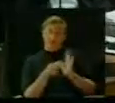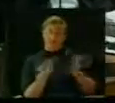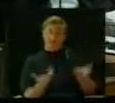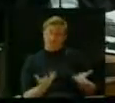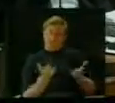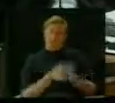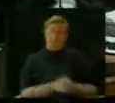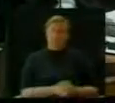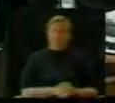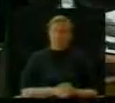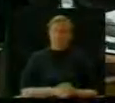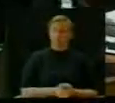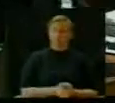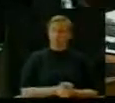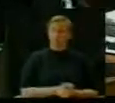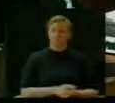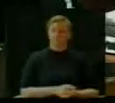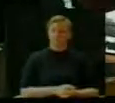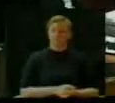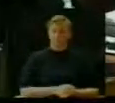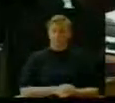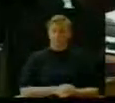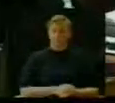means. That's a big difference.